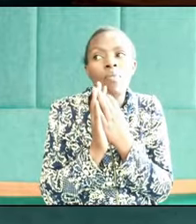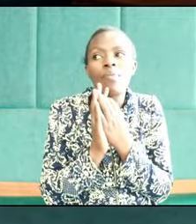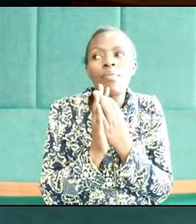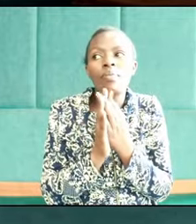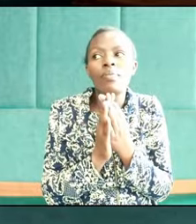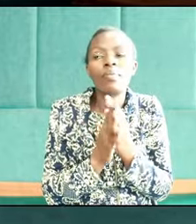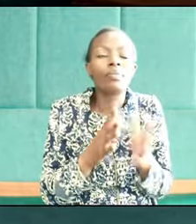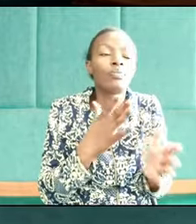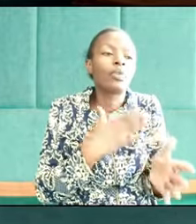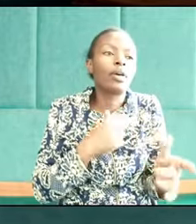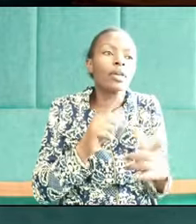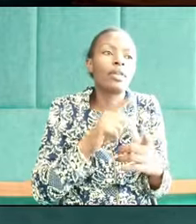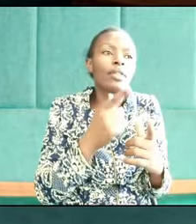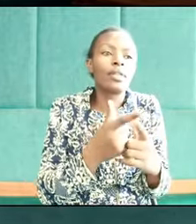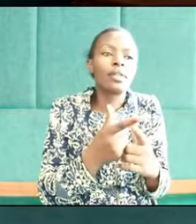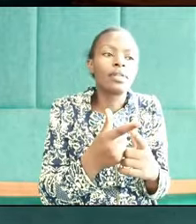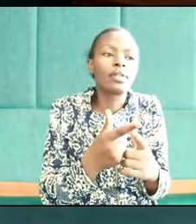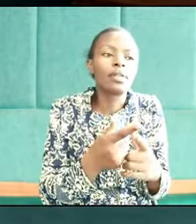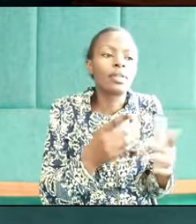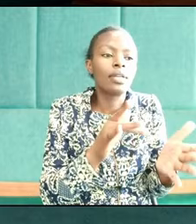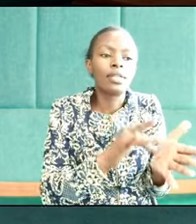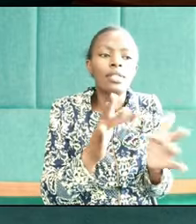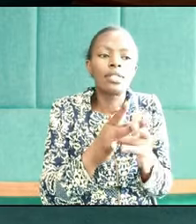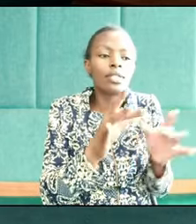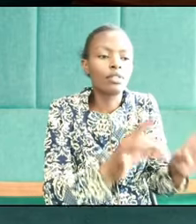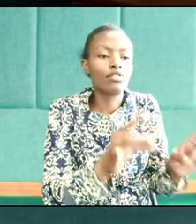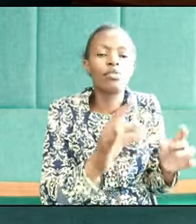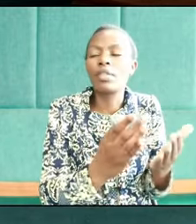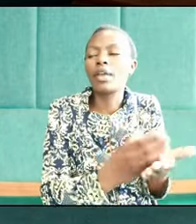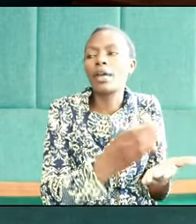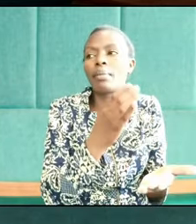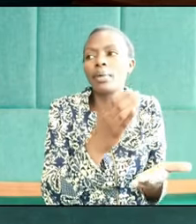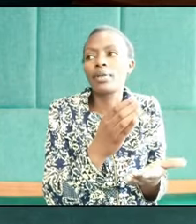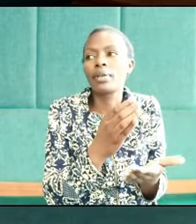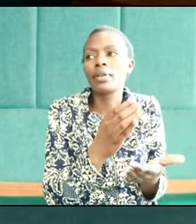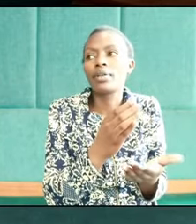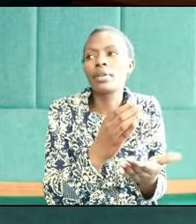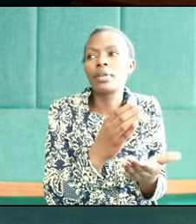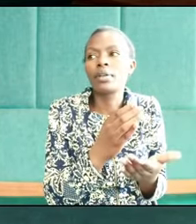And then Jesus took the cup.